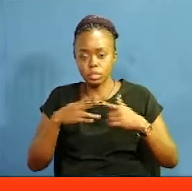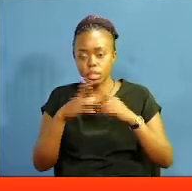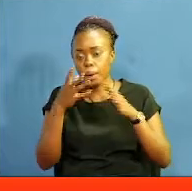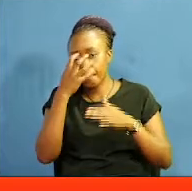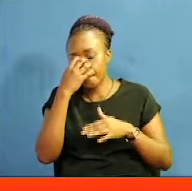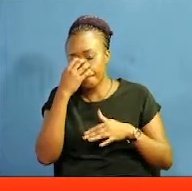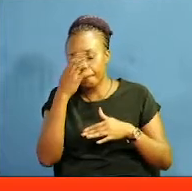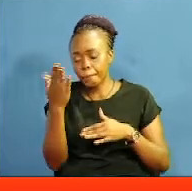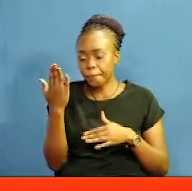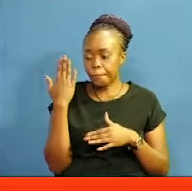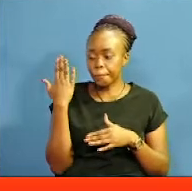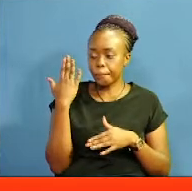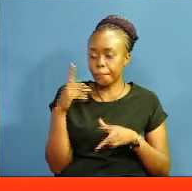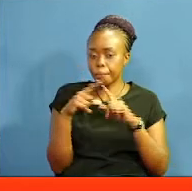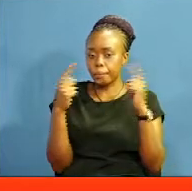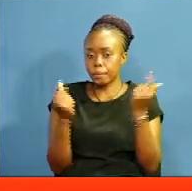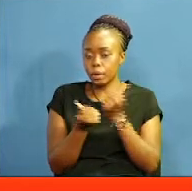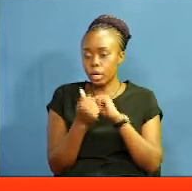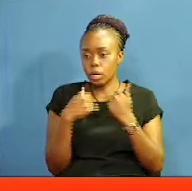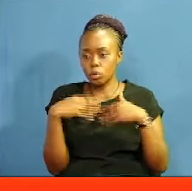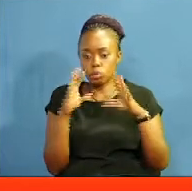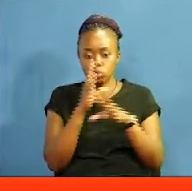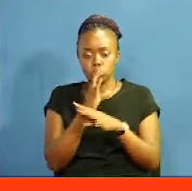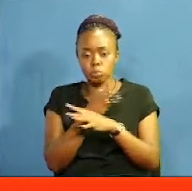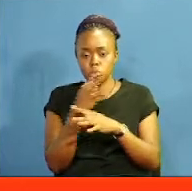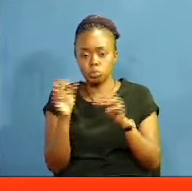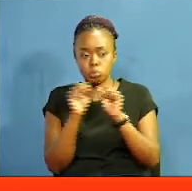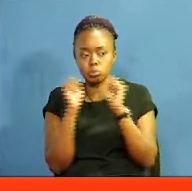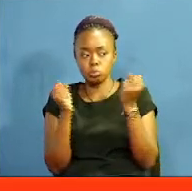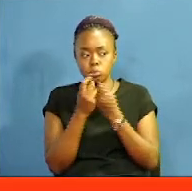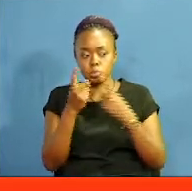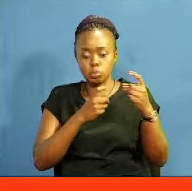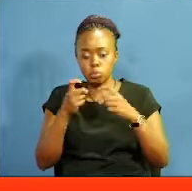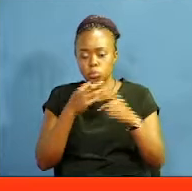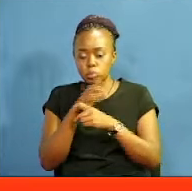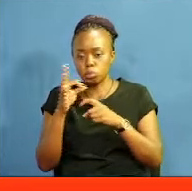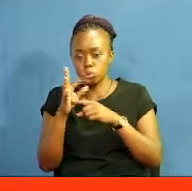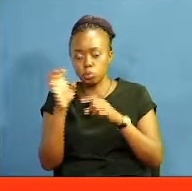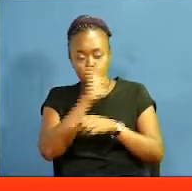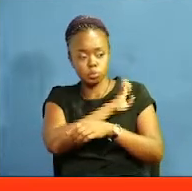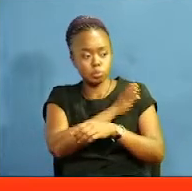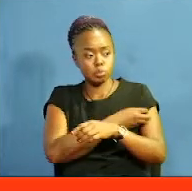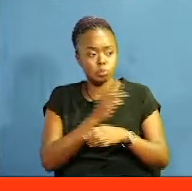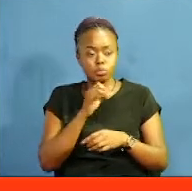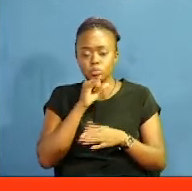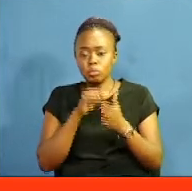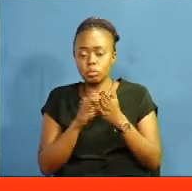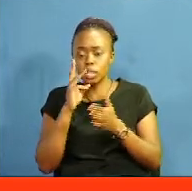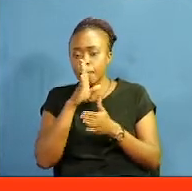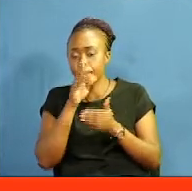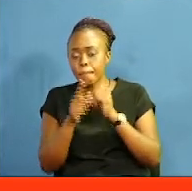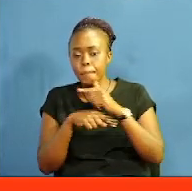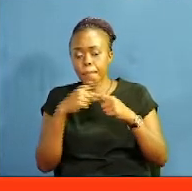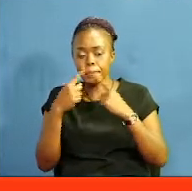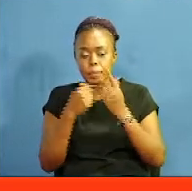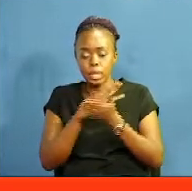Ruto belongs to the former group, which is a bourgeoisie class of the society that controls the economy. So it will be quite unfortunate that Ruto